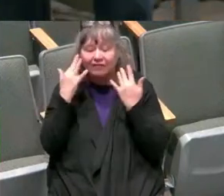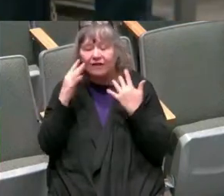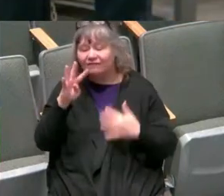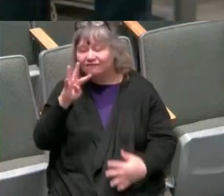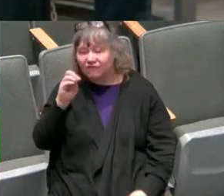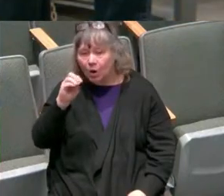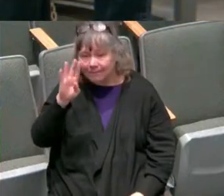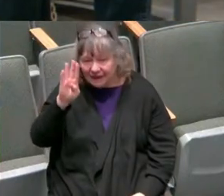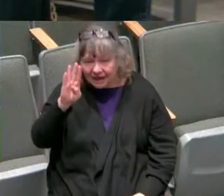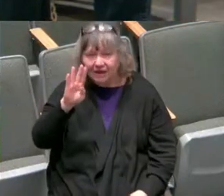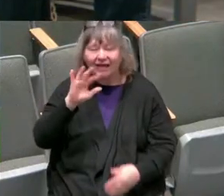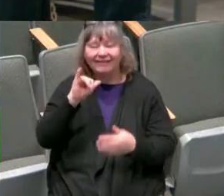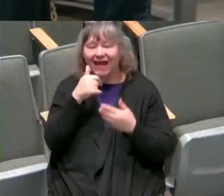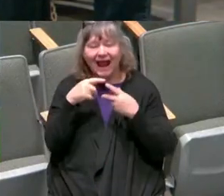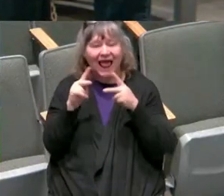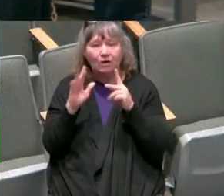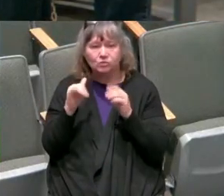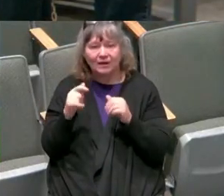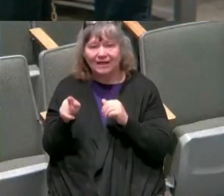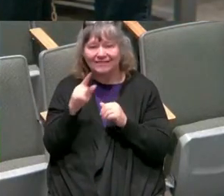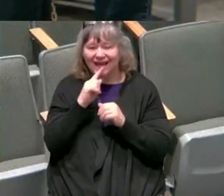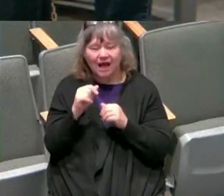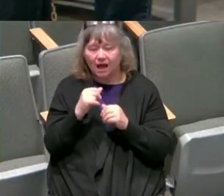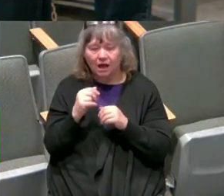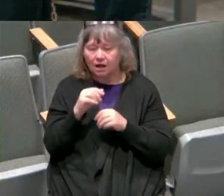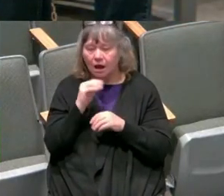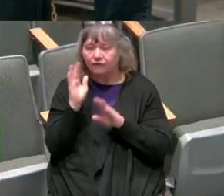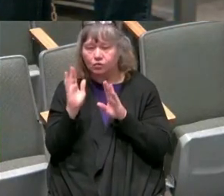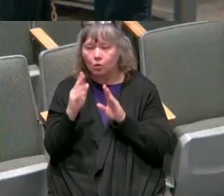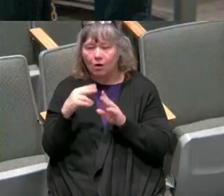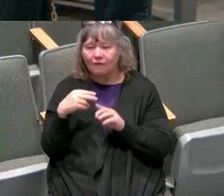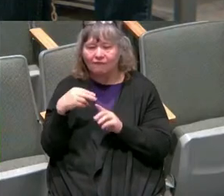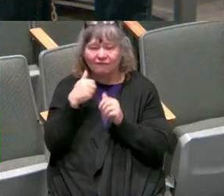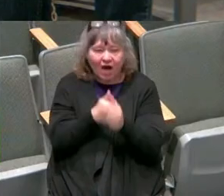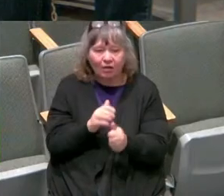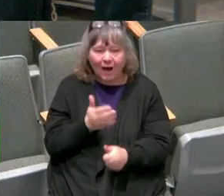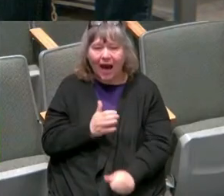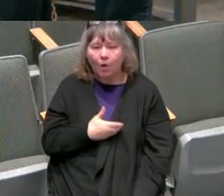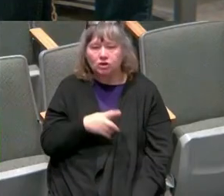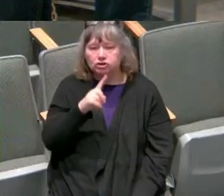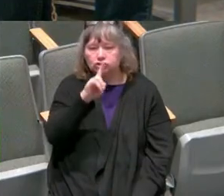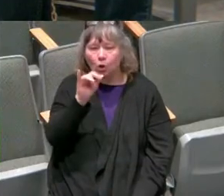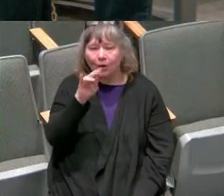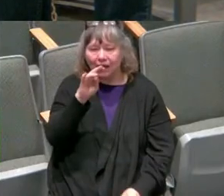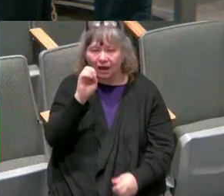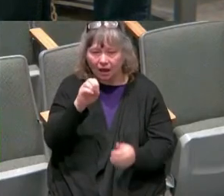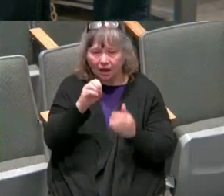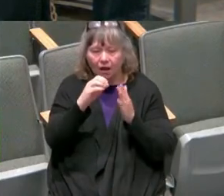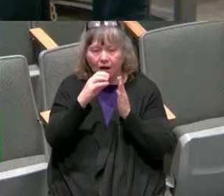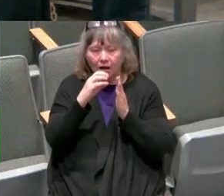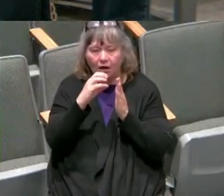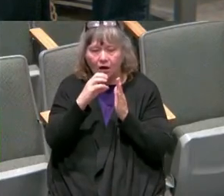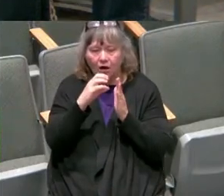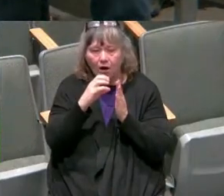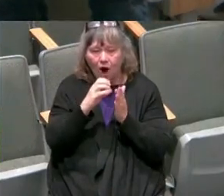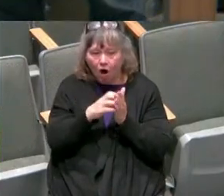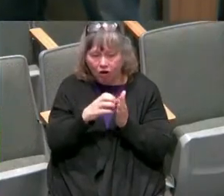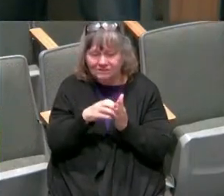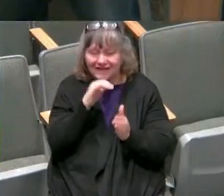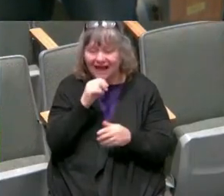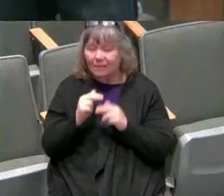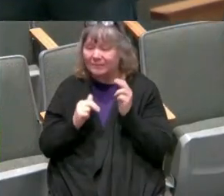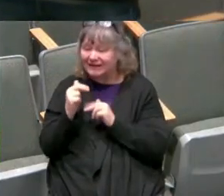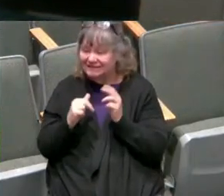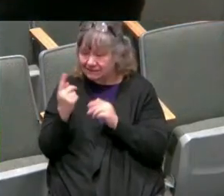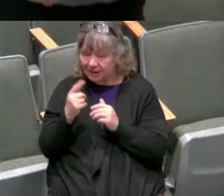and what that allows is that allows them to bypass all of our local zoning ordinances and build something that uh that still